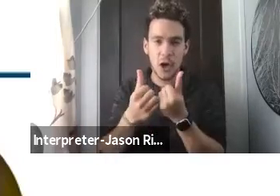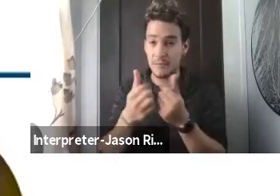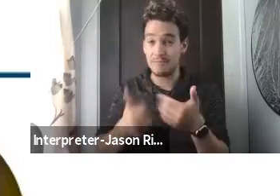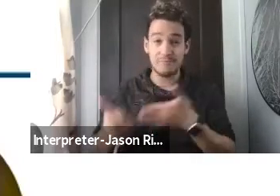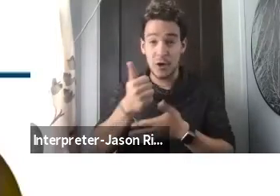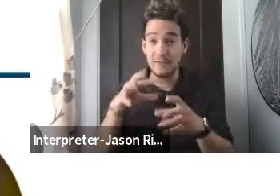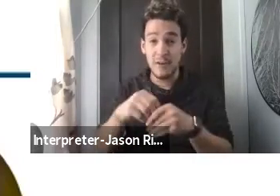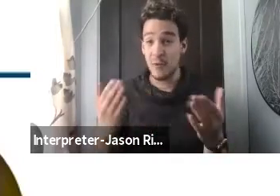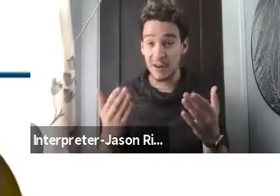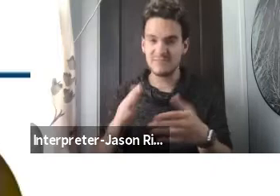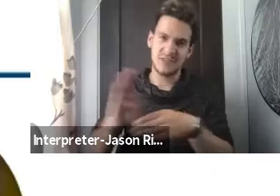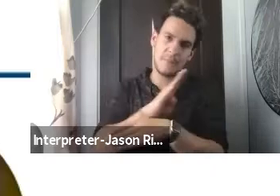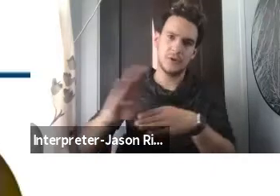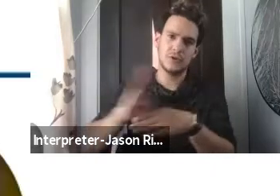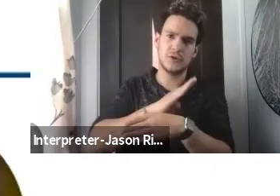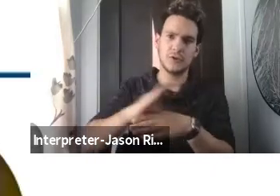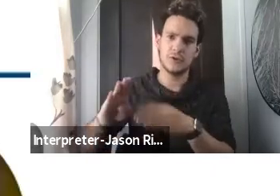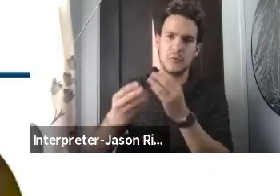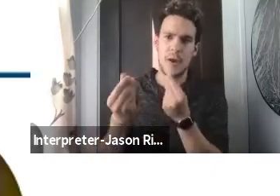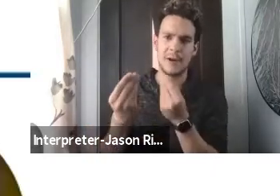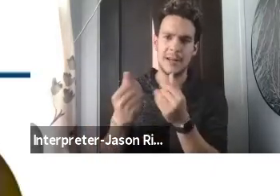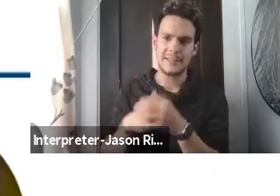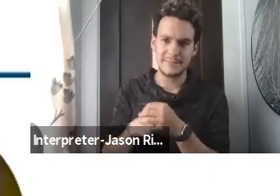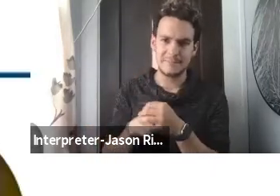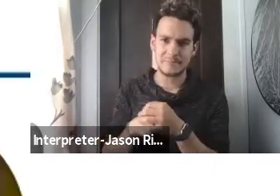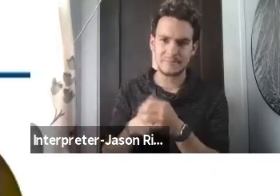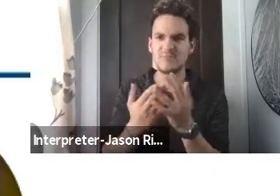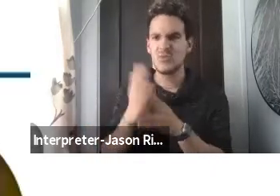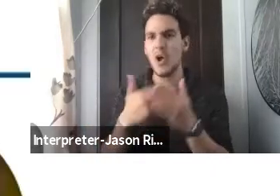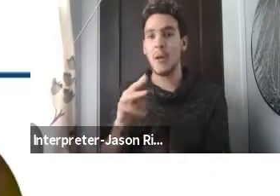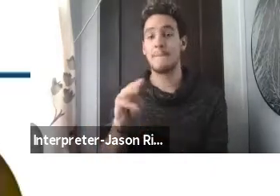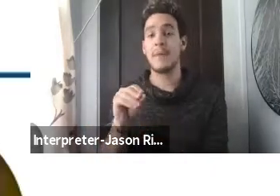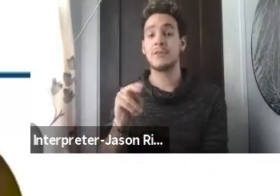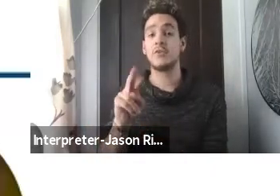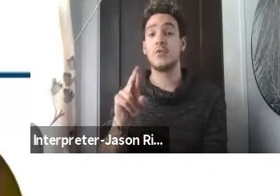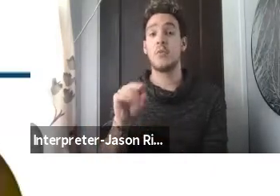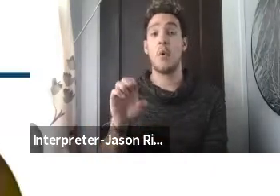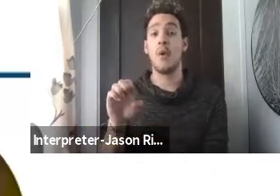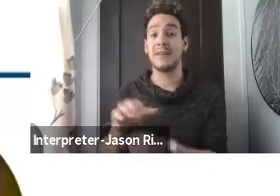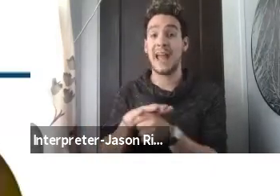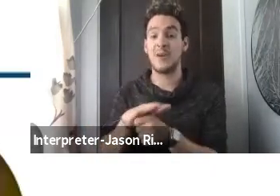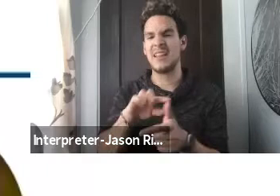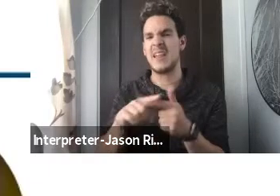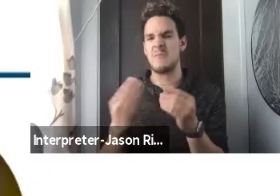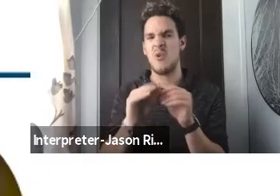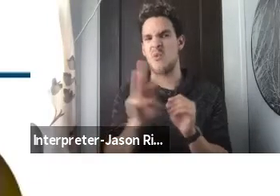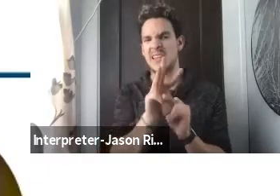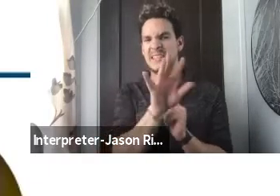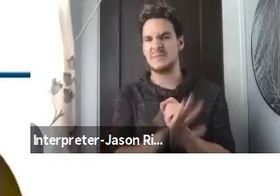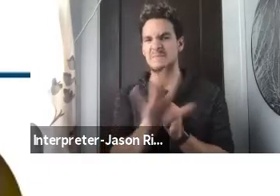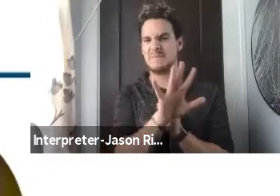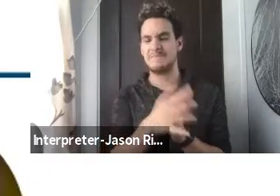in commercial properties throughout Monroe County and further points west,